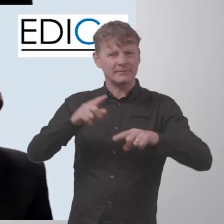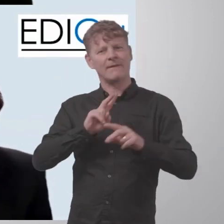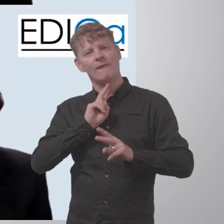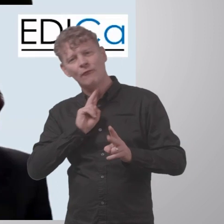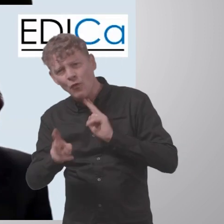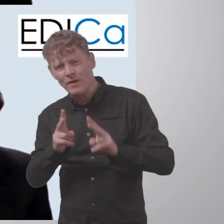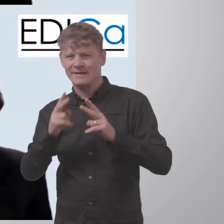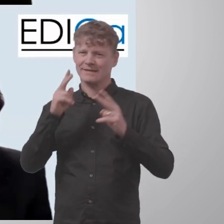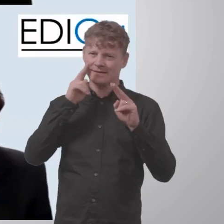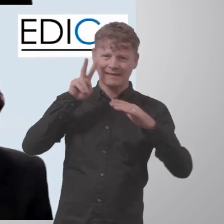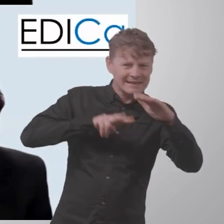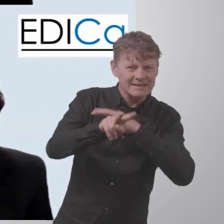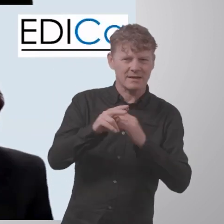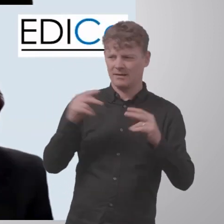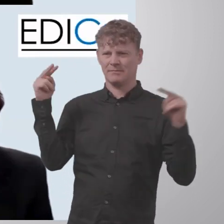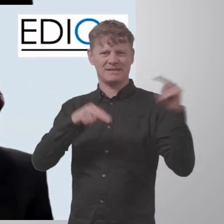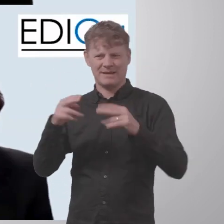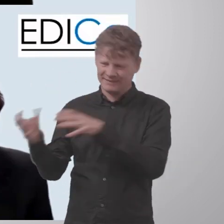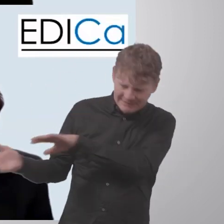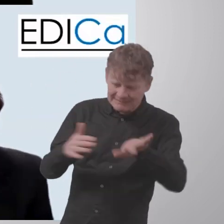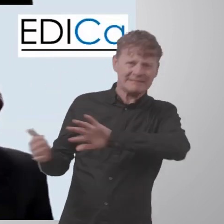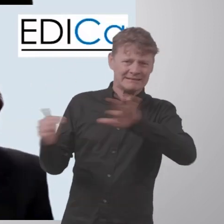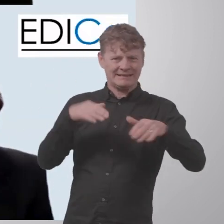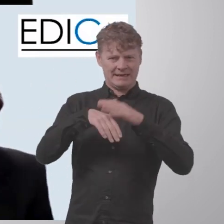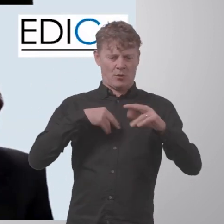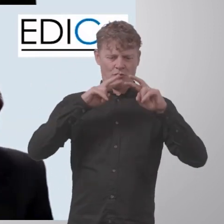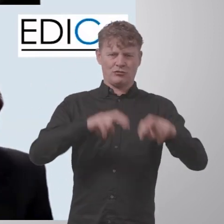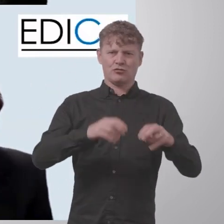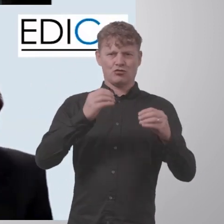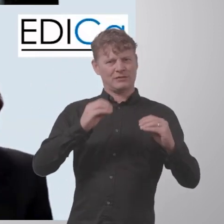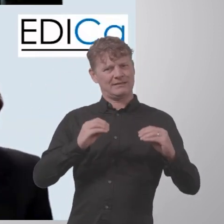our research and knowledge development, because it makes it better for everyone.